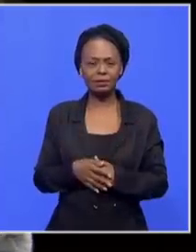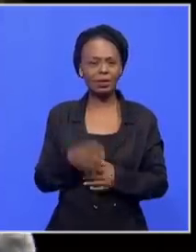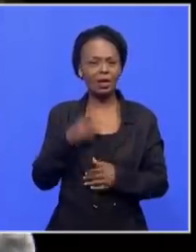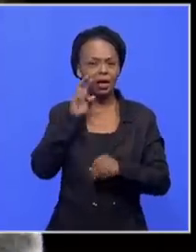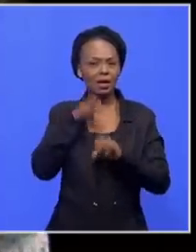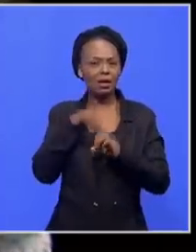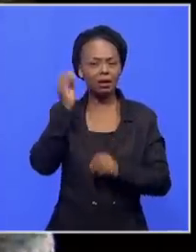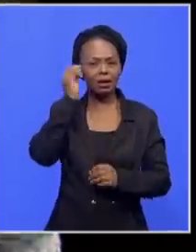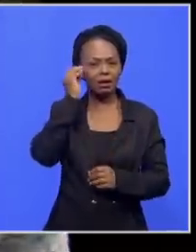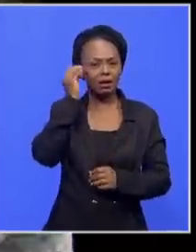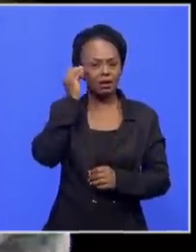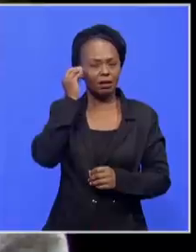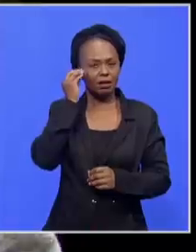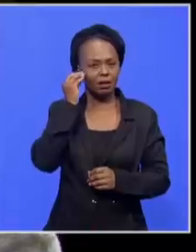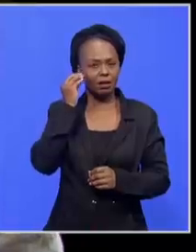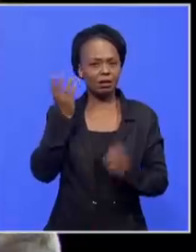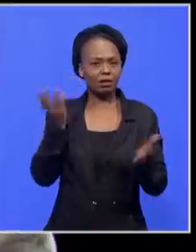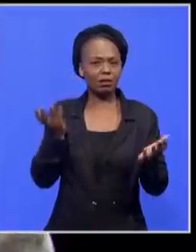am,